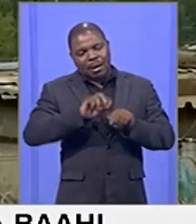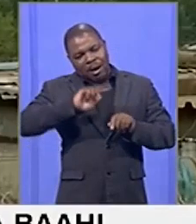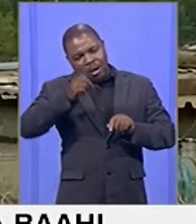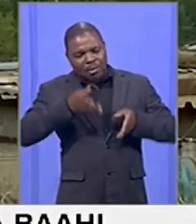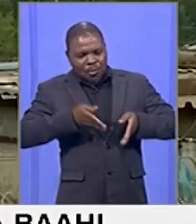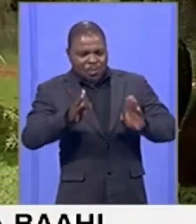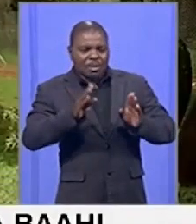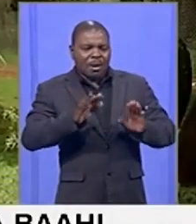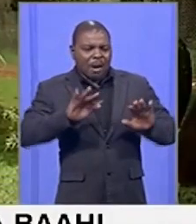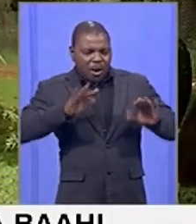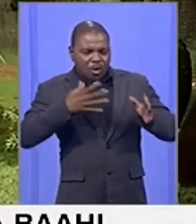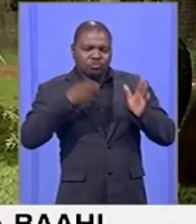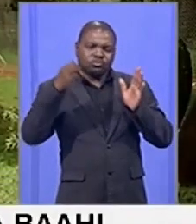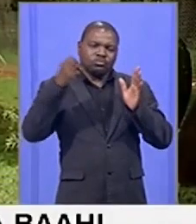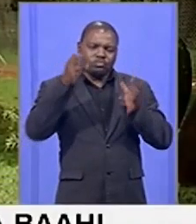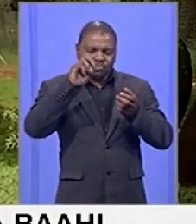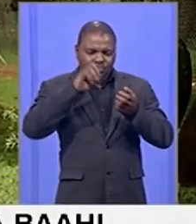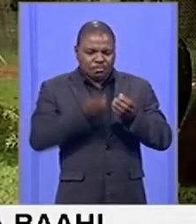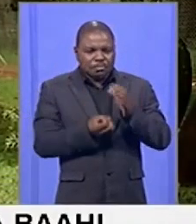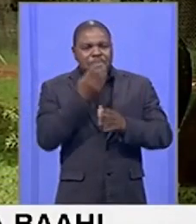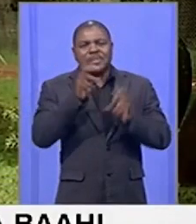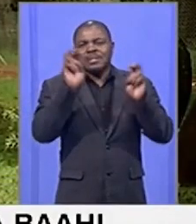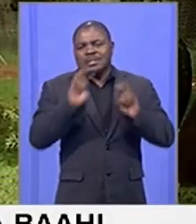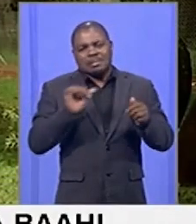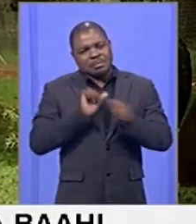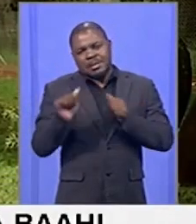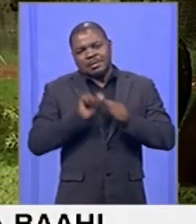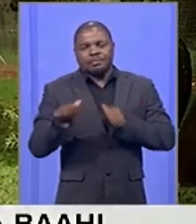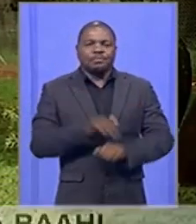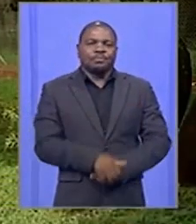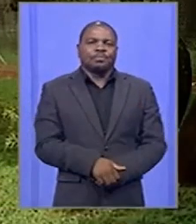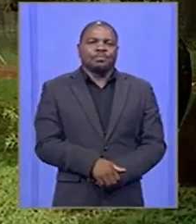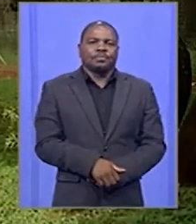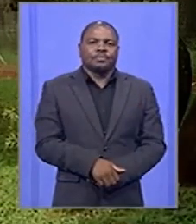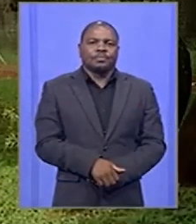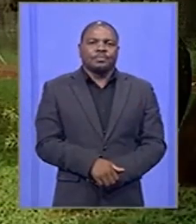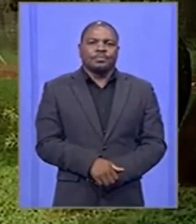motlakase. Offense Stimo, SABC News, Pretoria.